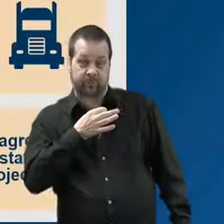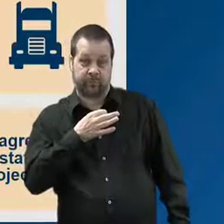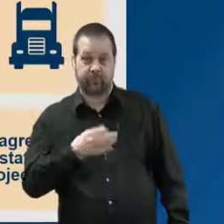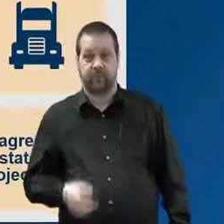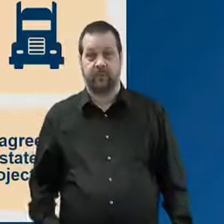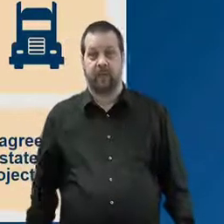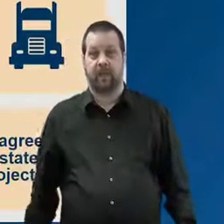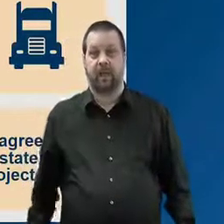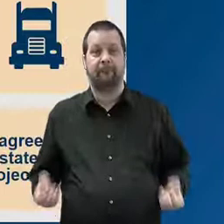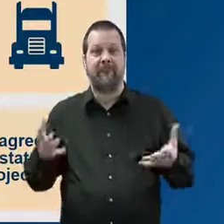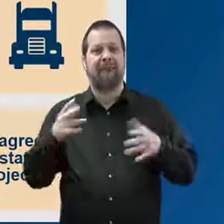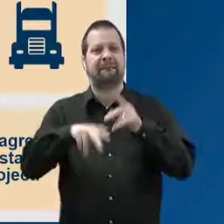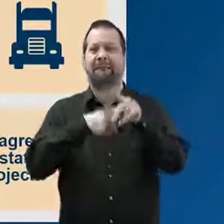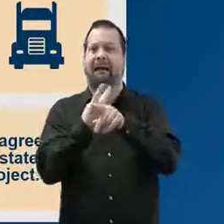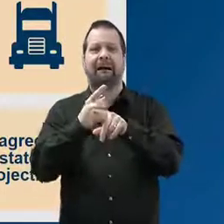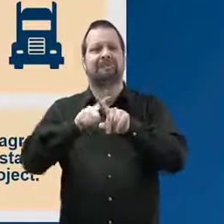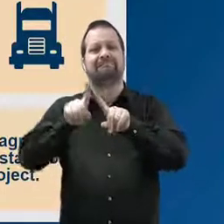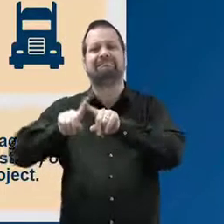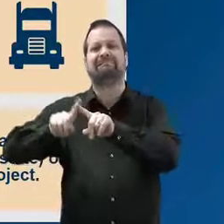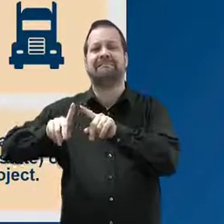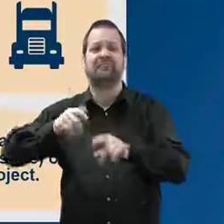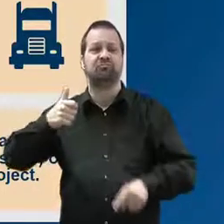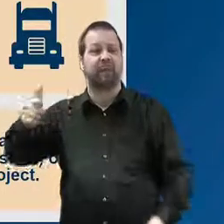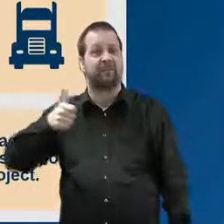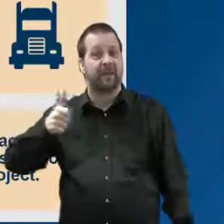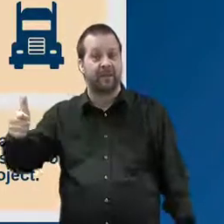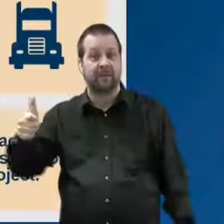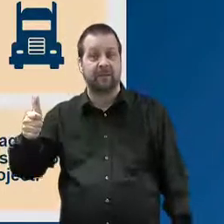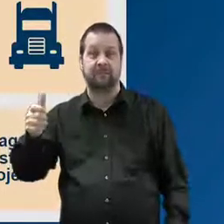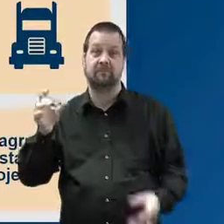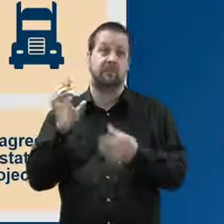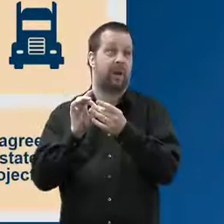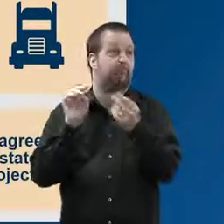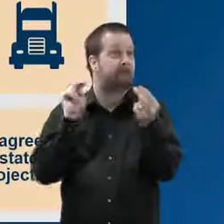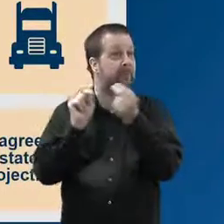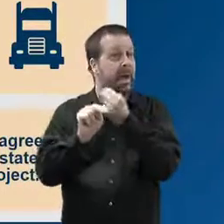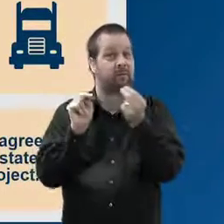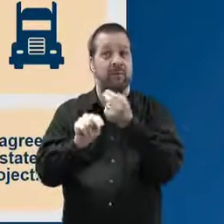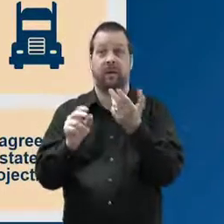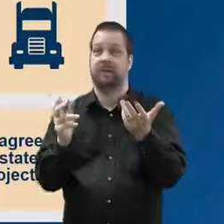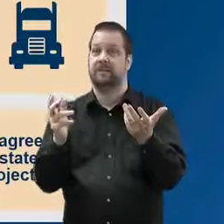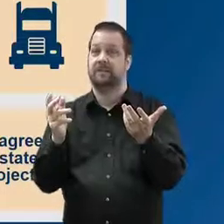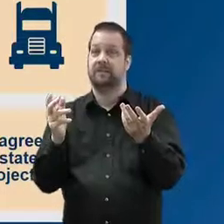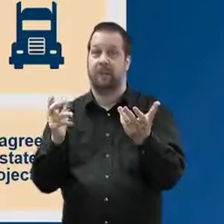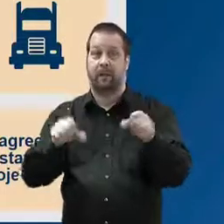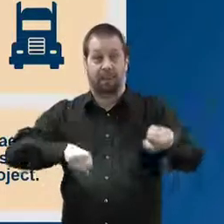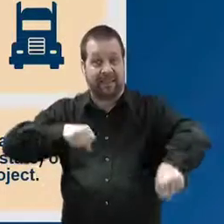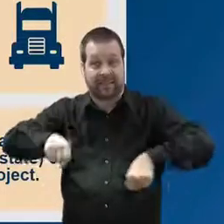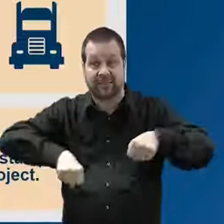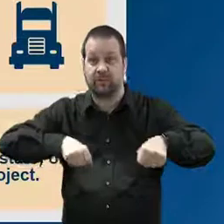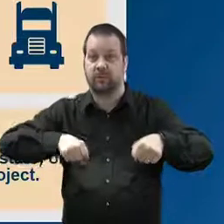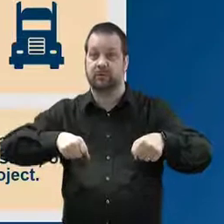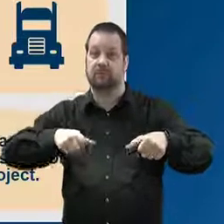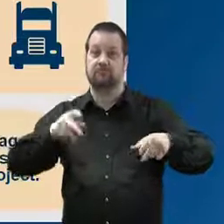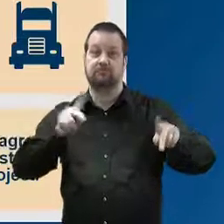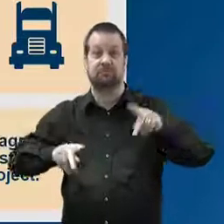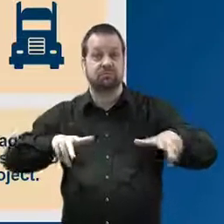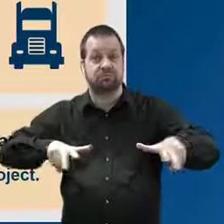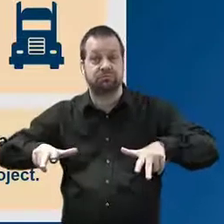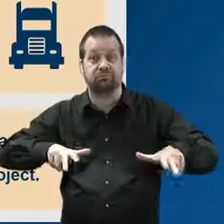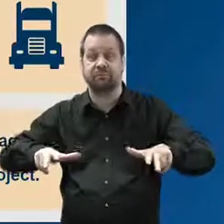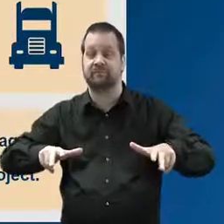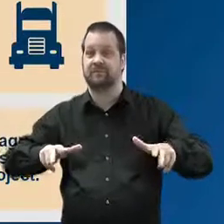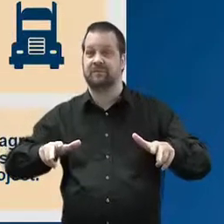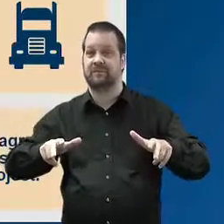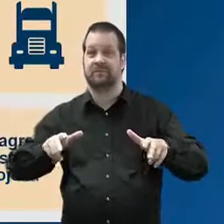it can include projects relating to highways, bicycle and pedestrian facilities, transit services, freight projects,